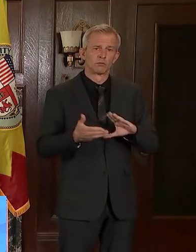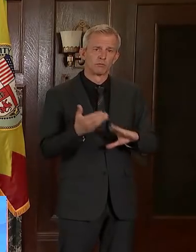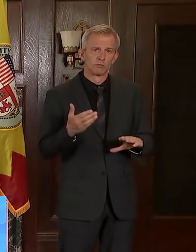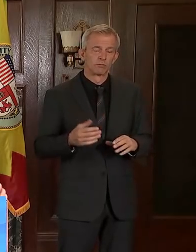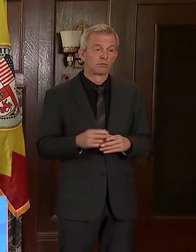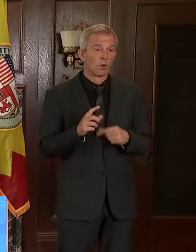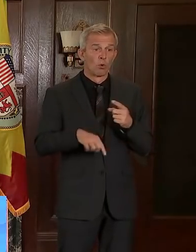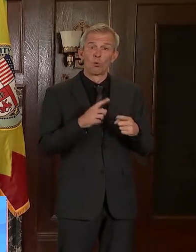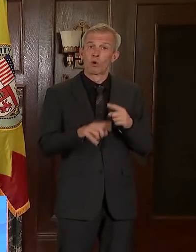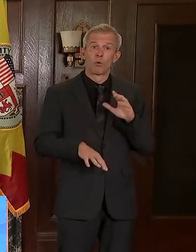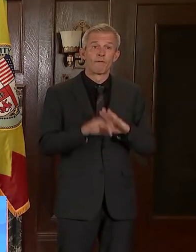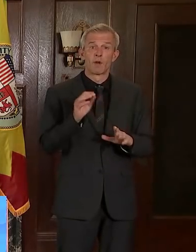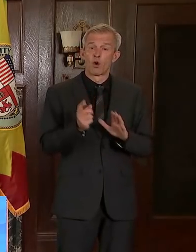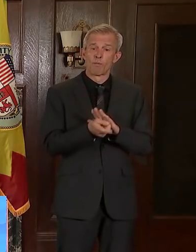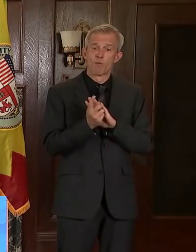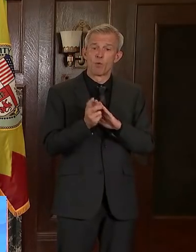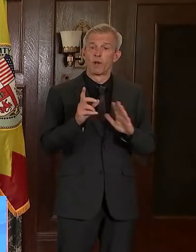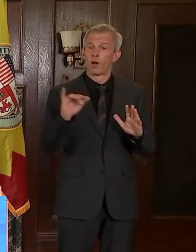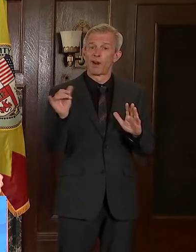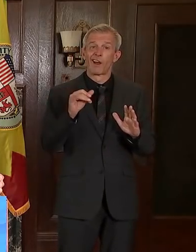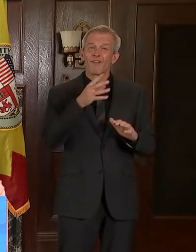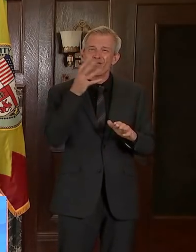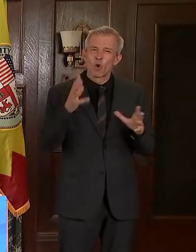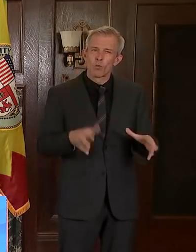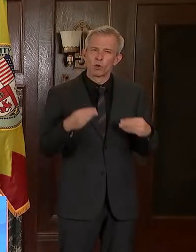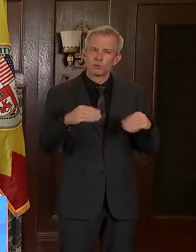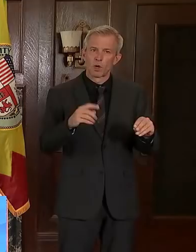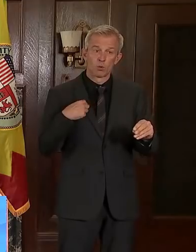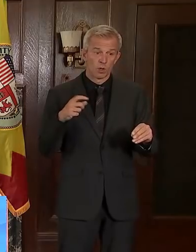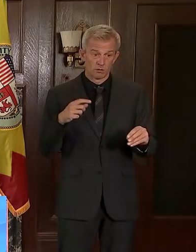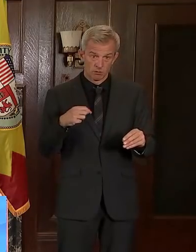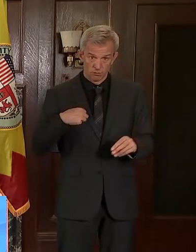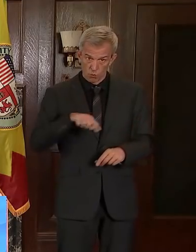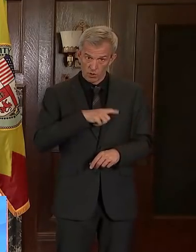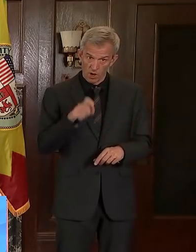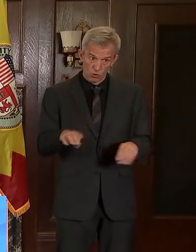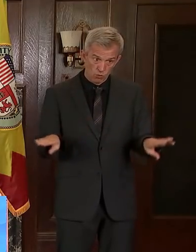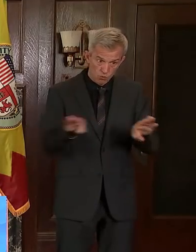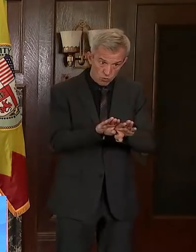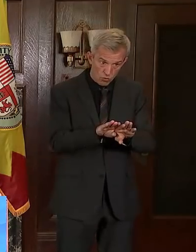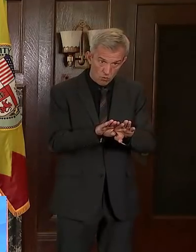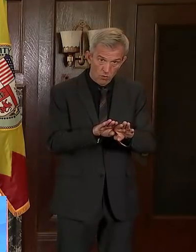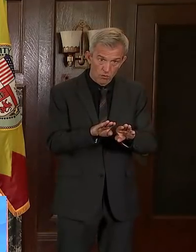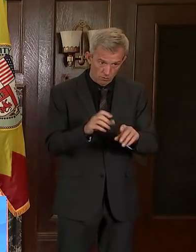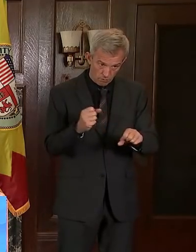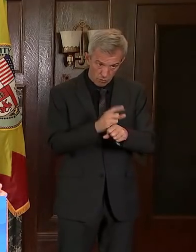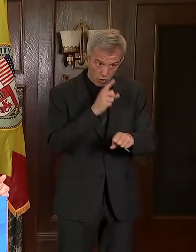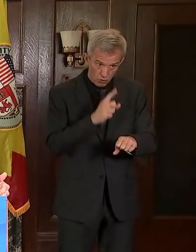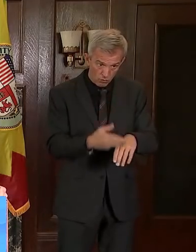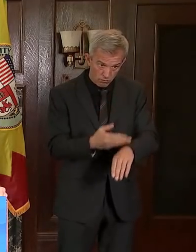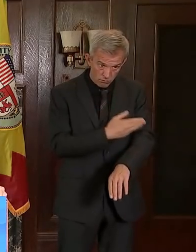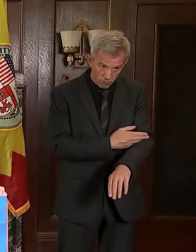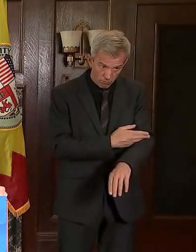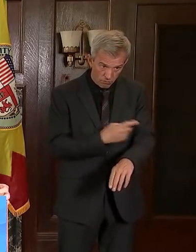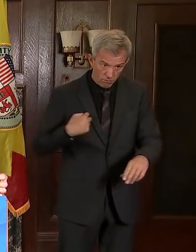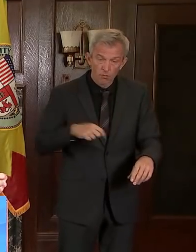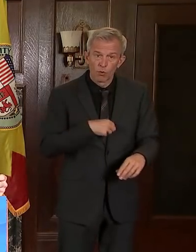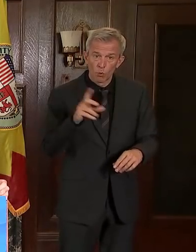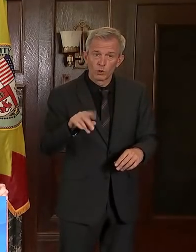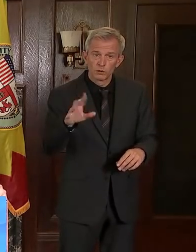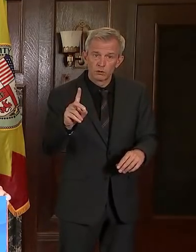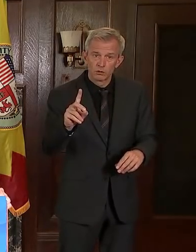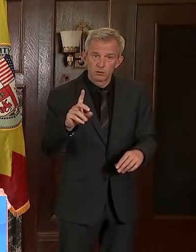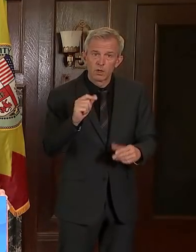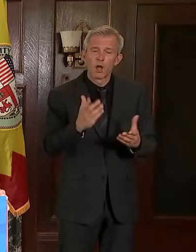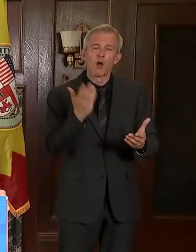found moments like with farmers markets or others where we had to shut things down and improve, we did it. And we showed that all of us together could hang on